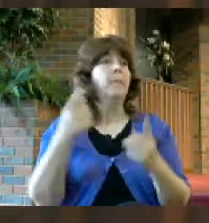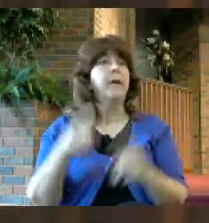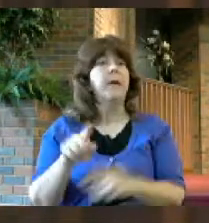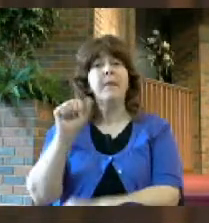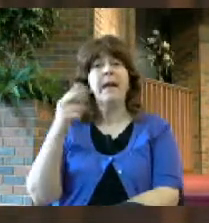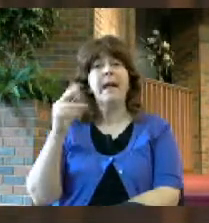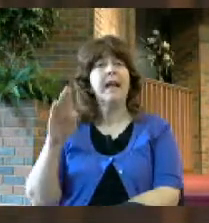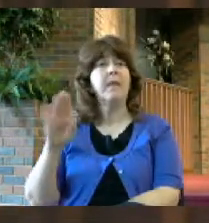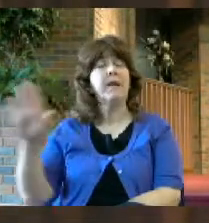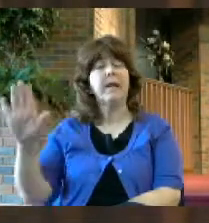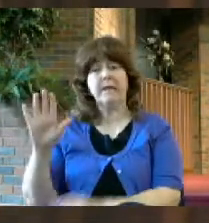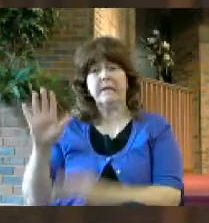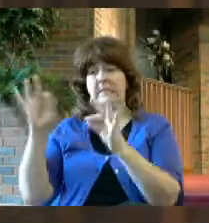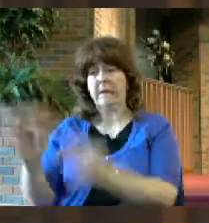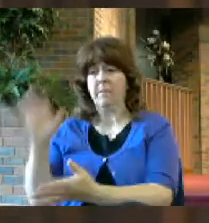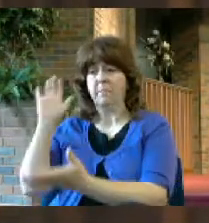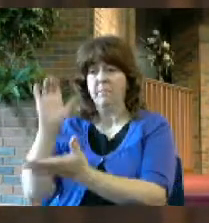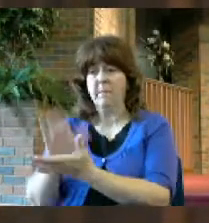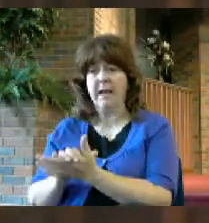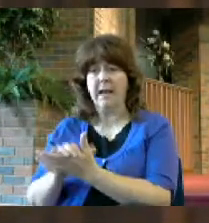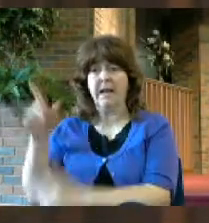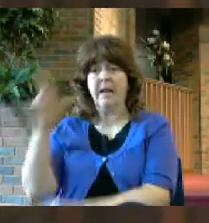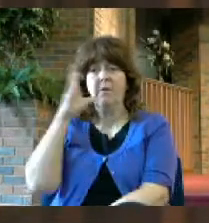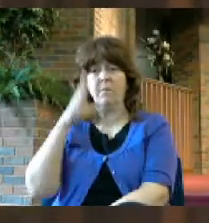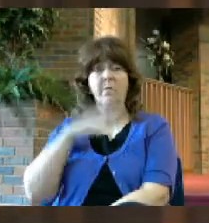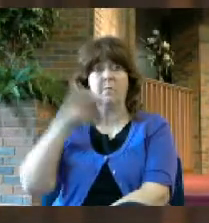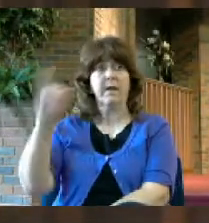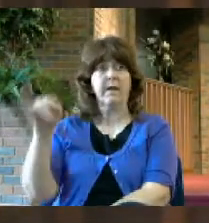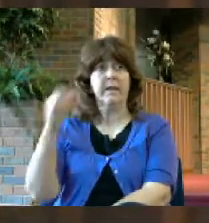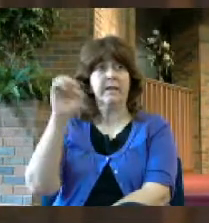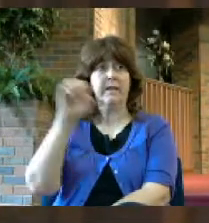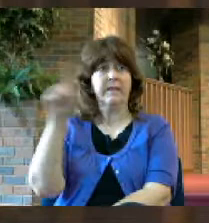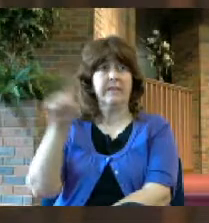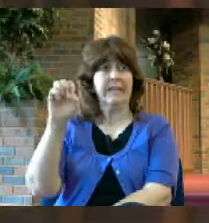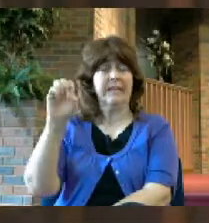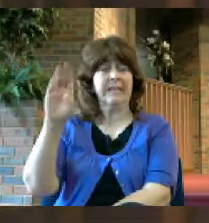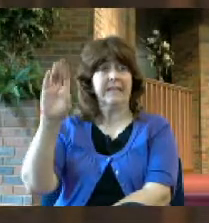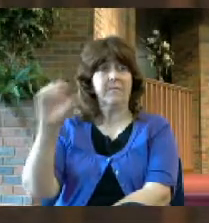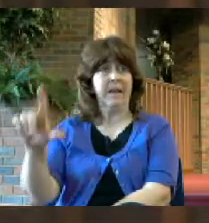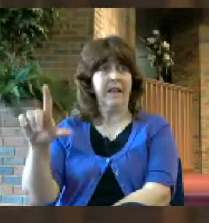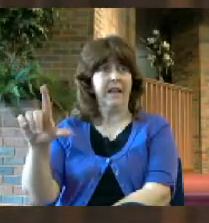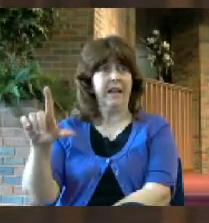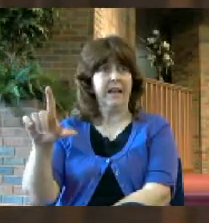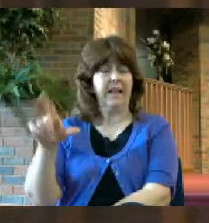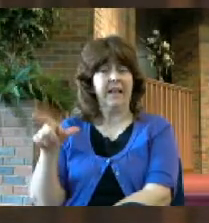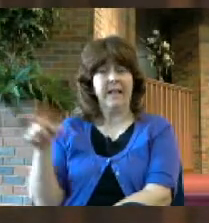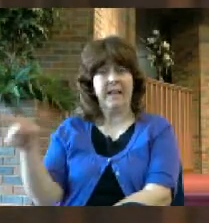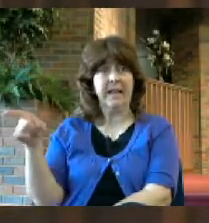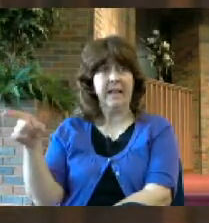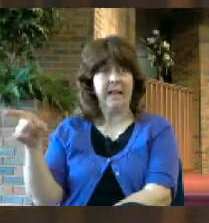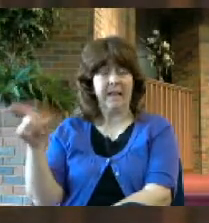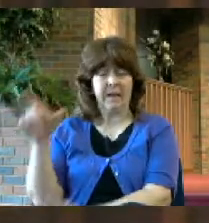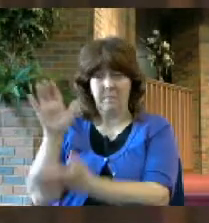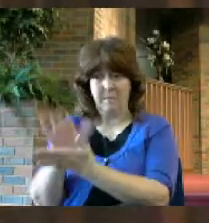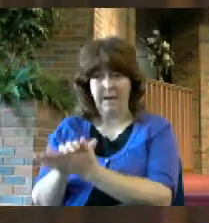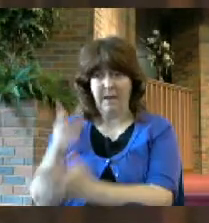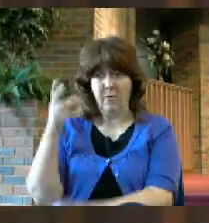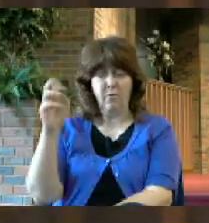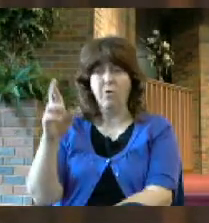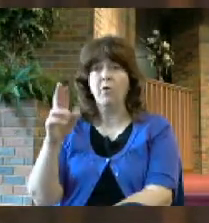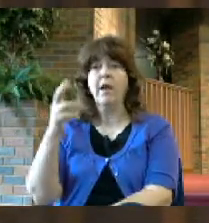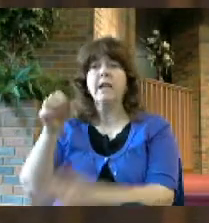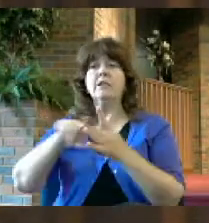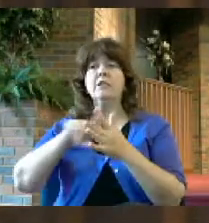the daughter of Ethbaal, king of the Sidonians. And he went and served Baal and worshipped